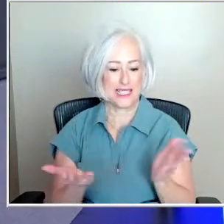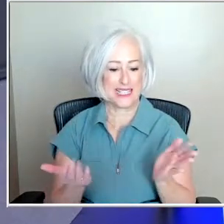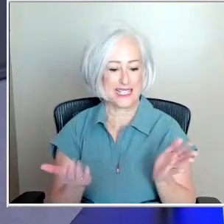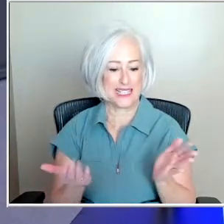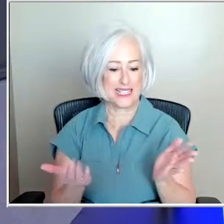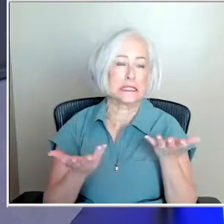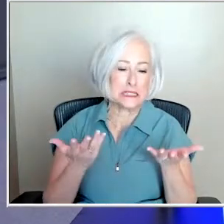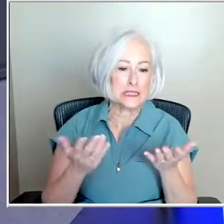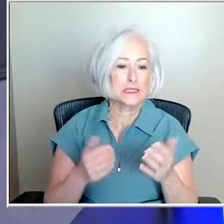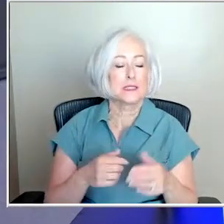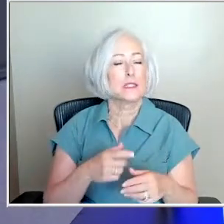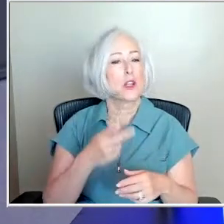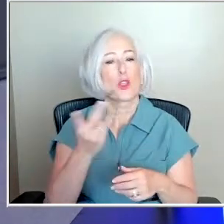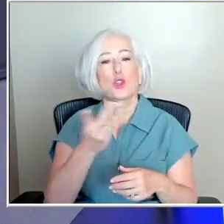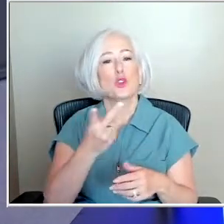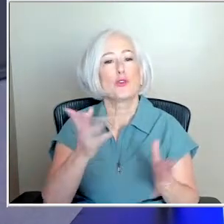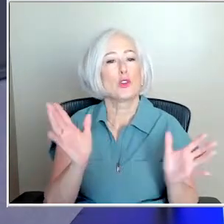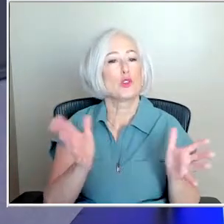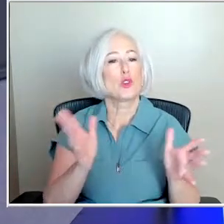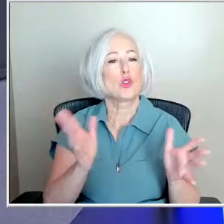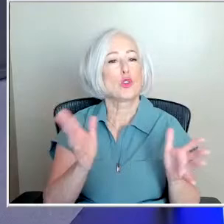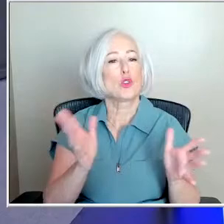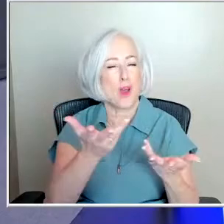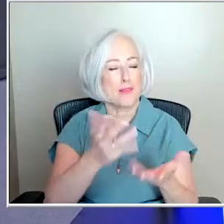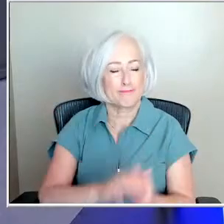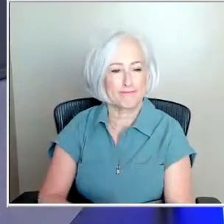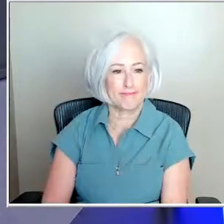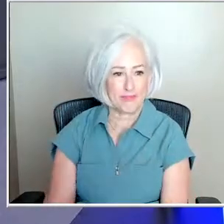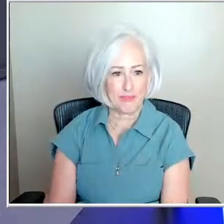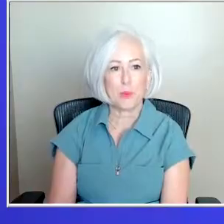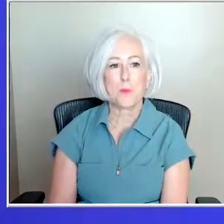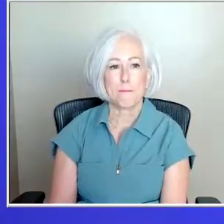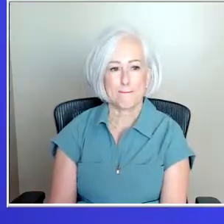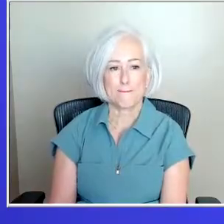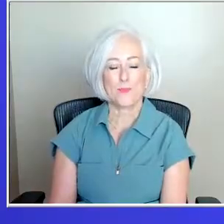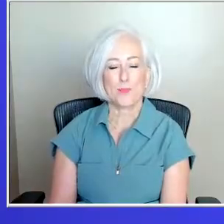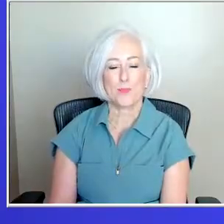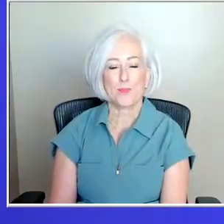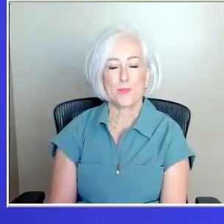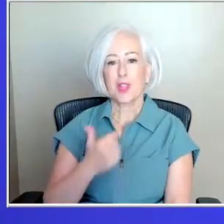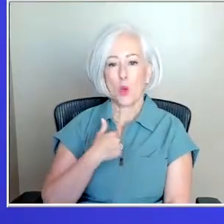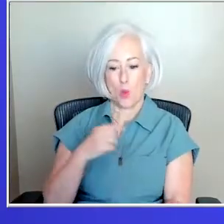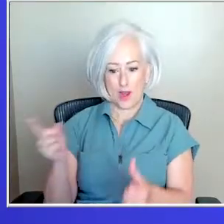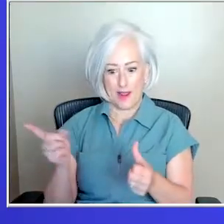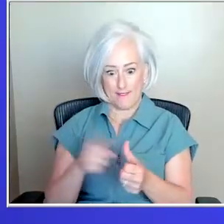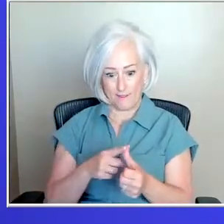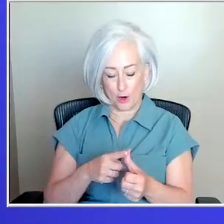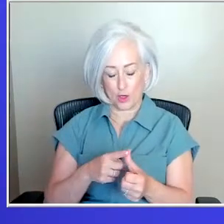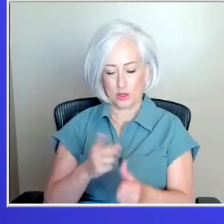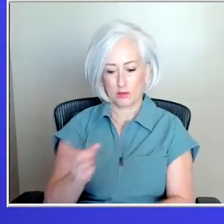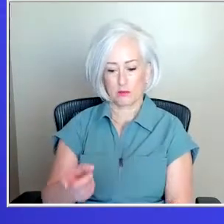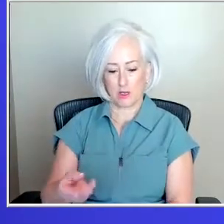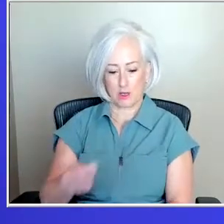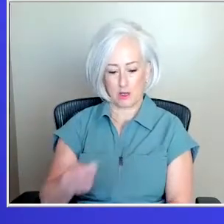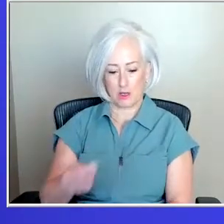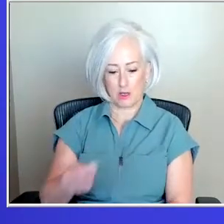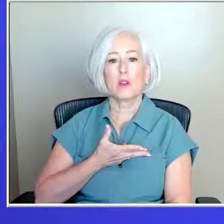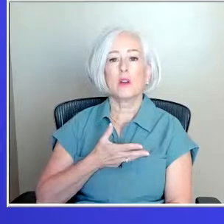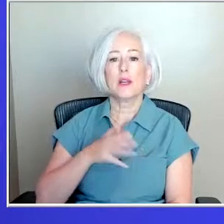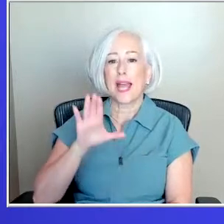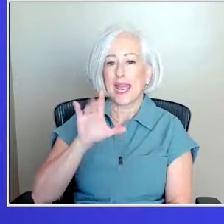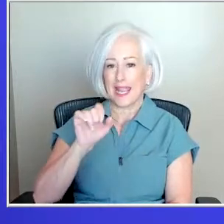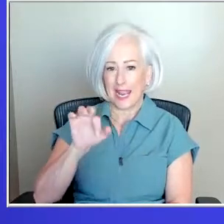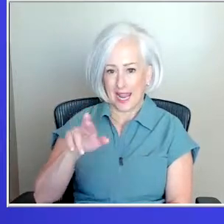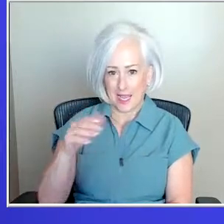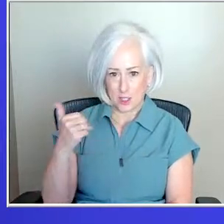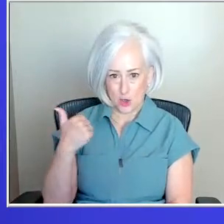you two having when that starts to seep in? Right. When I first got my diagnosis and we knew that chemo was going to be